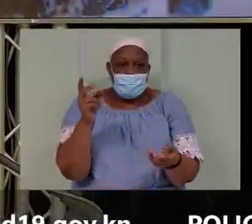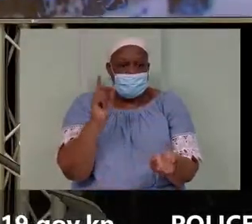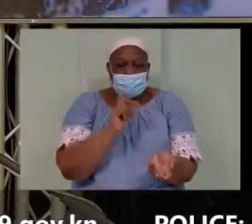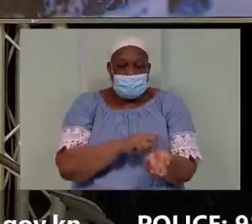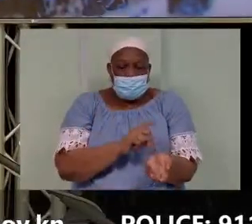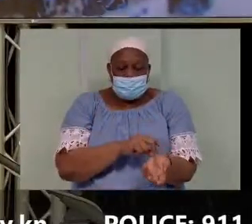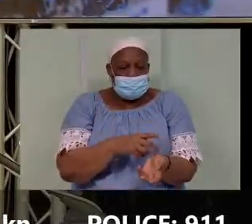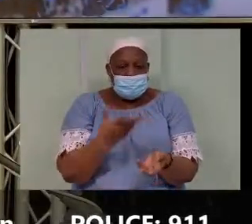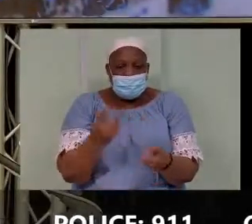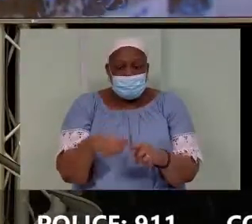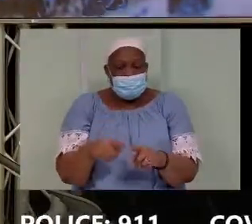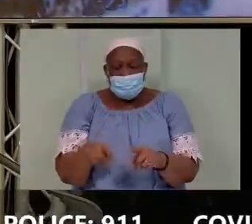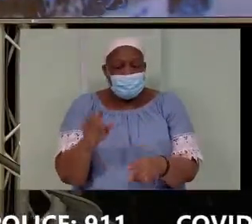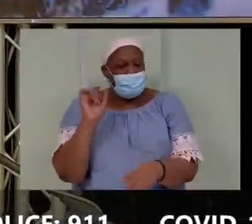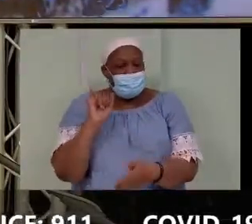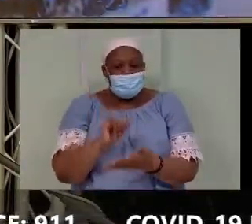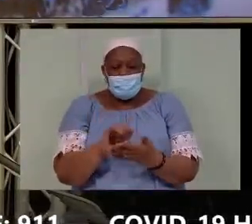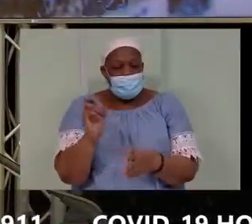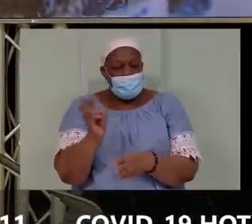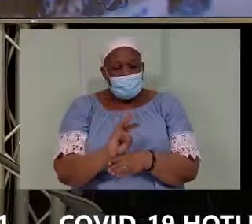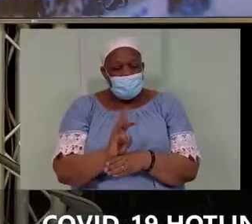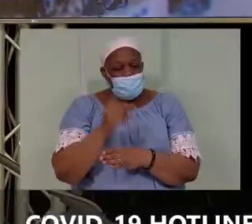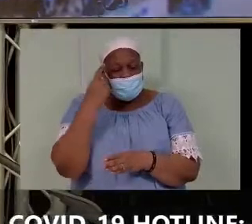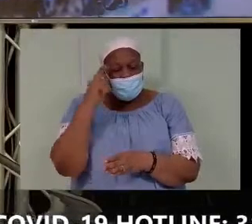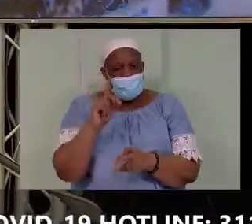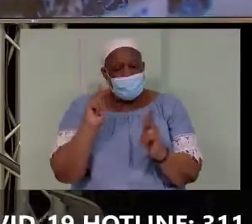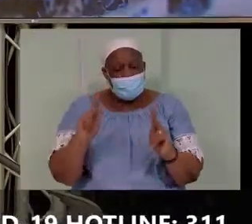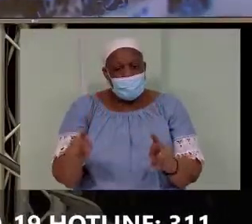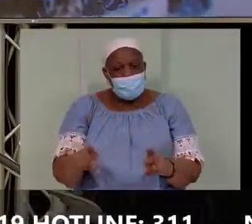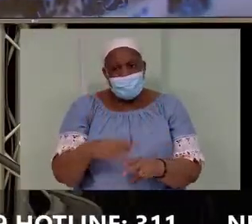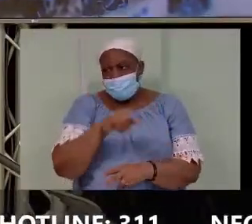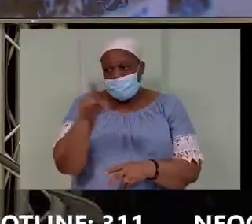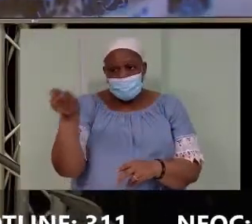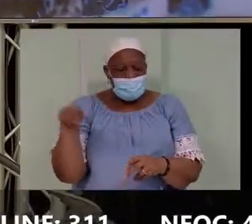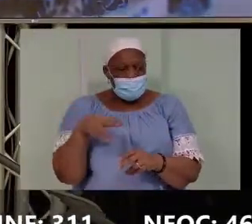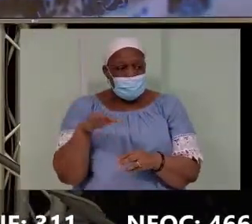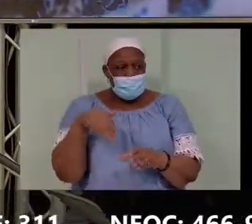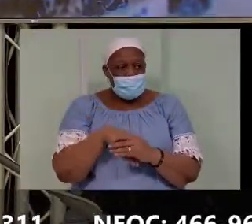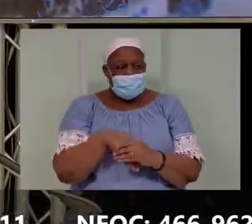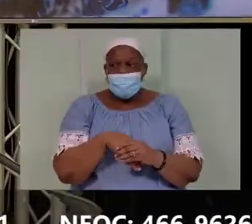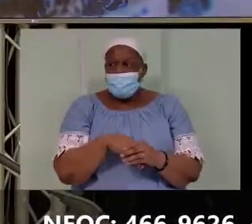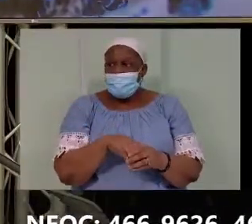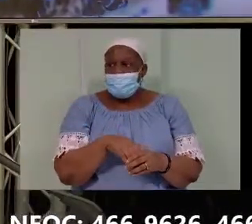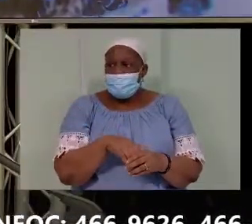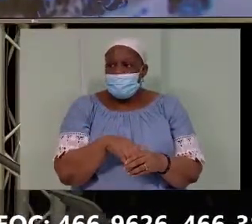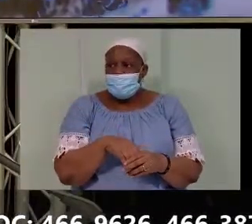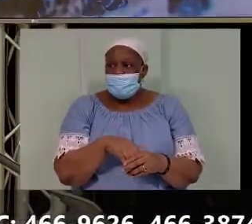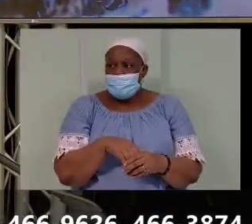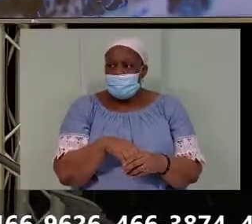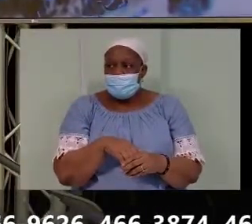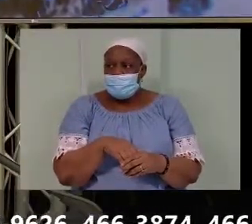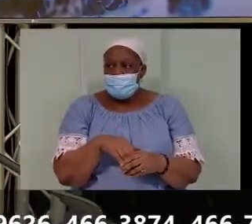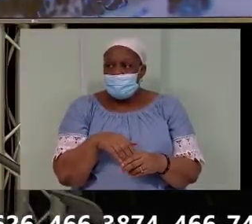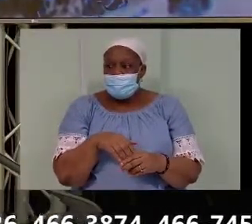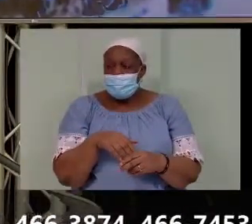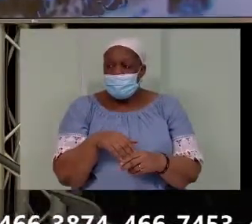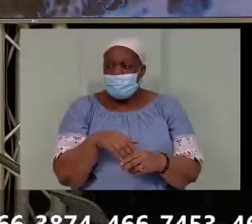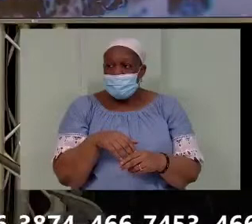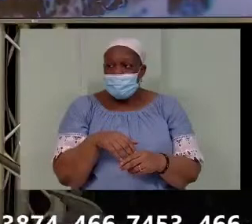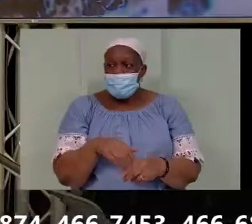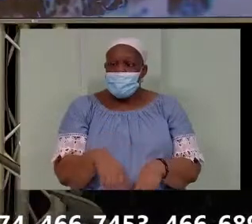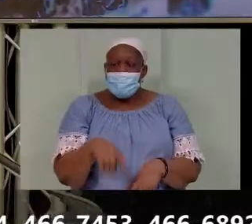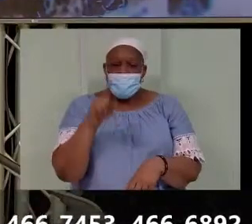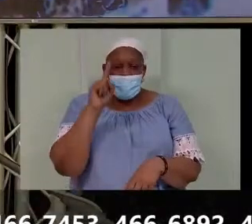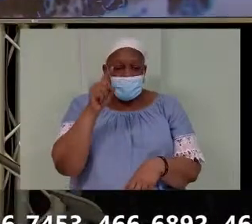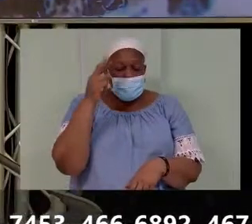recommended to be worn in the general public. One of the reasons, too, why it is said that the mask